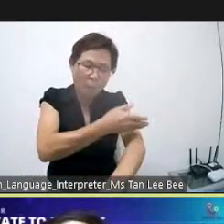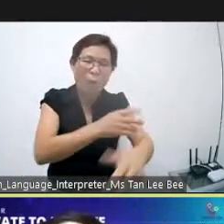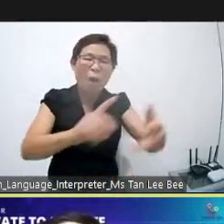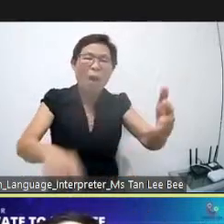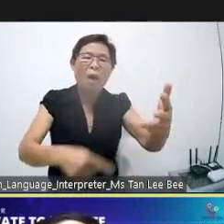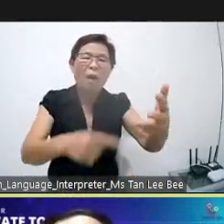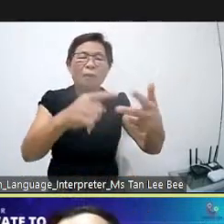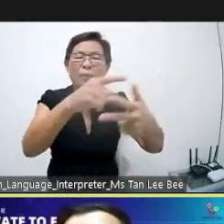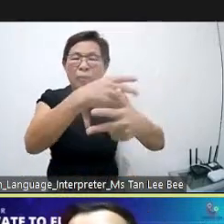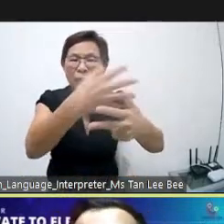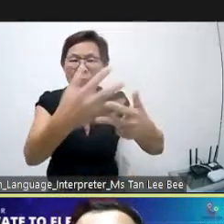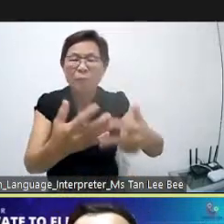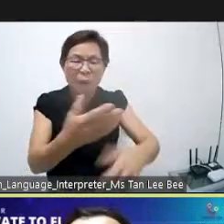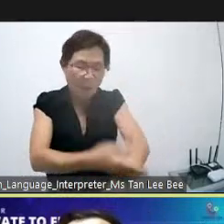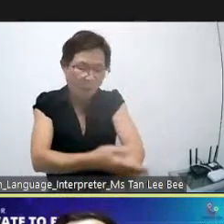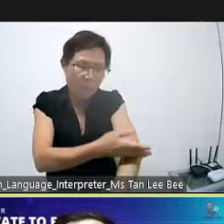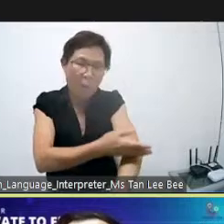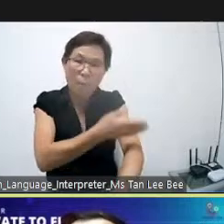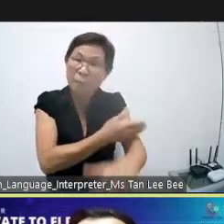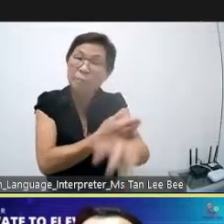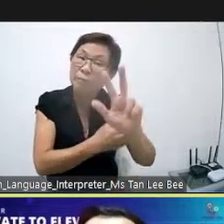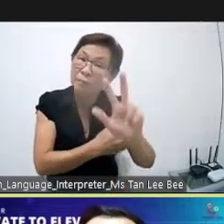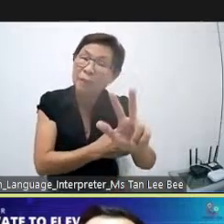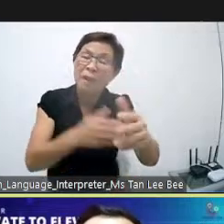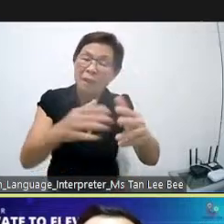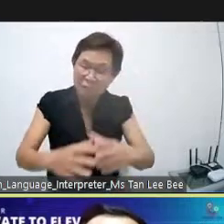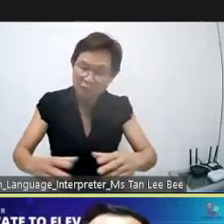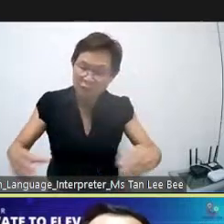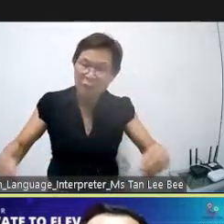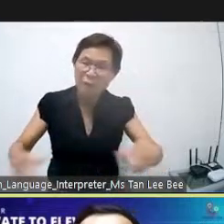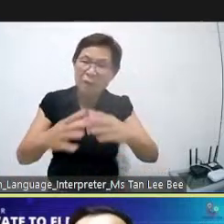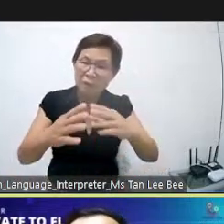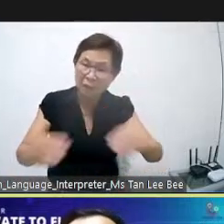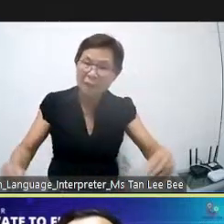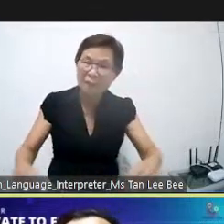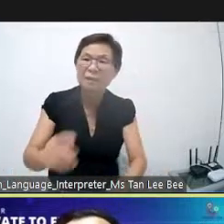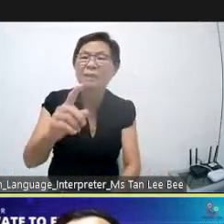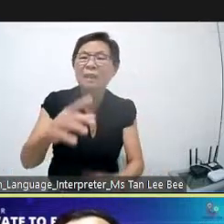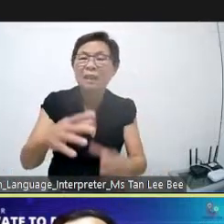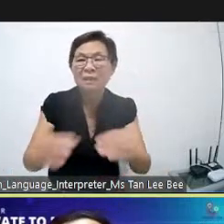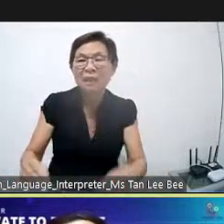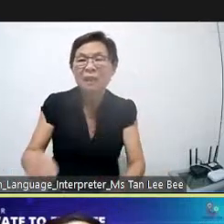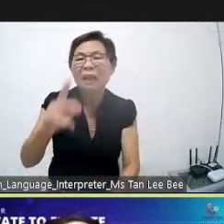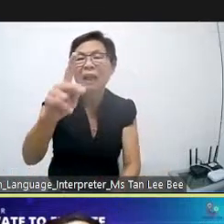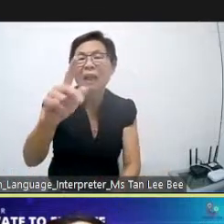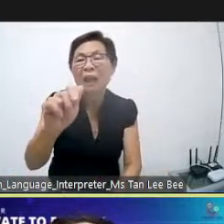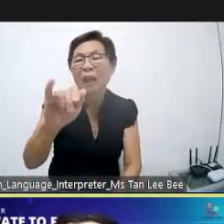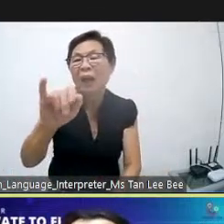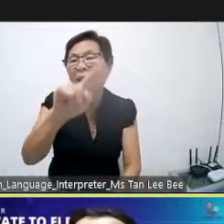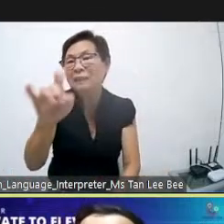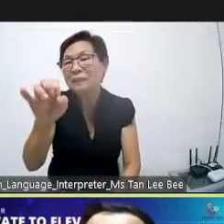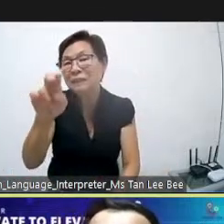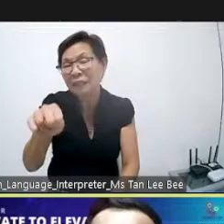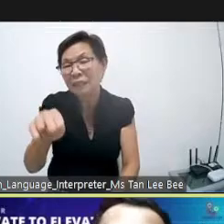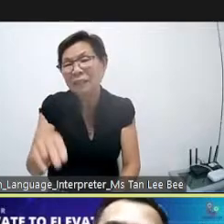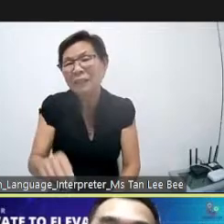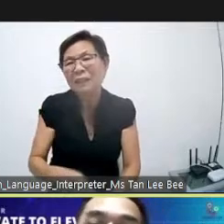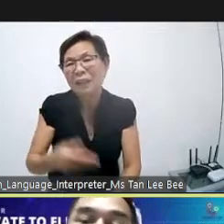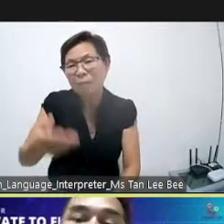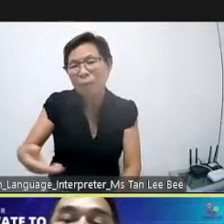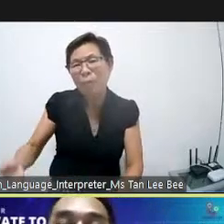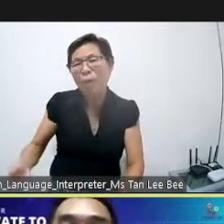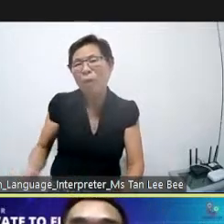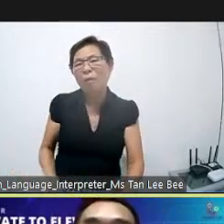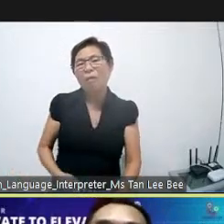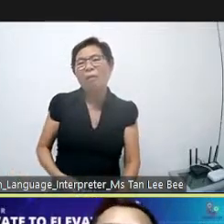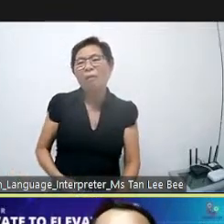when we talk about improvement, in Japan we call it kaizen, and some kaizen improvement they